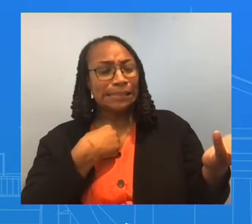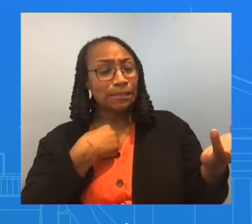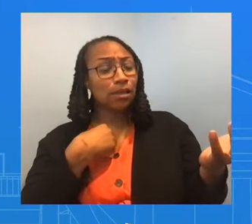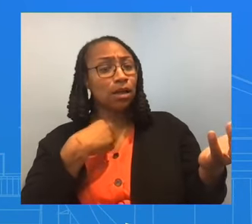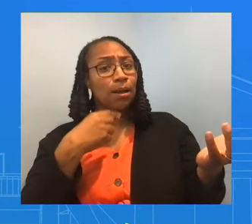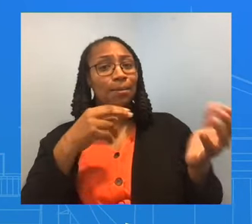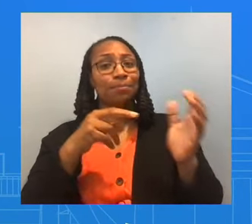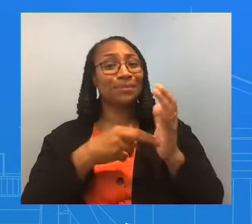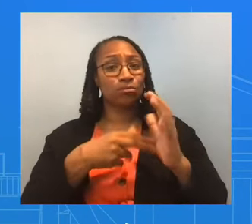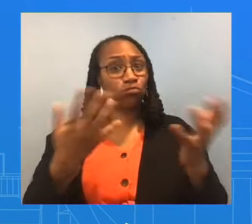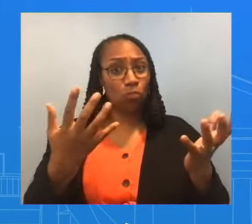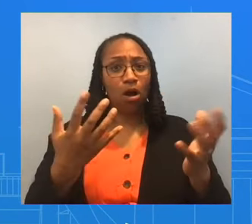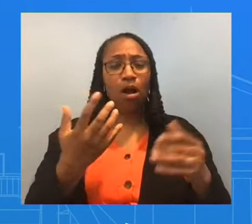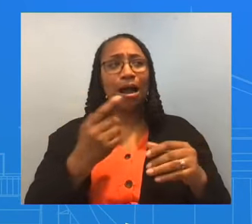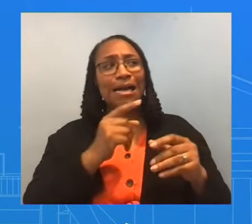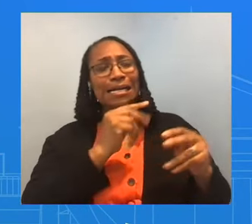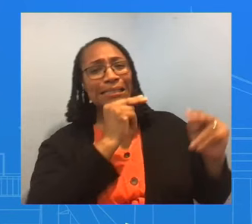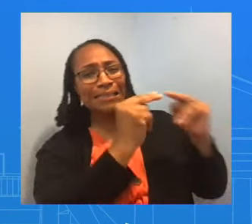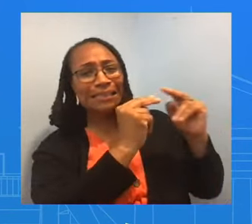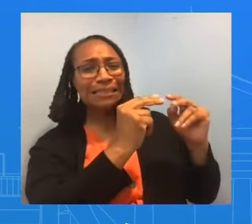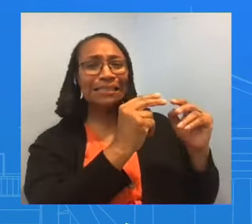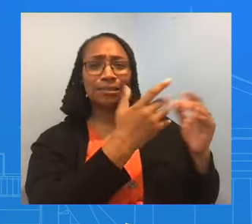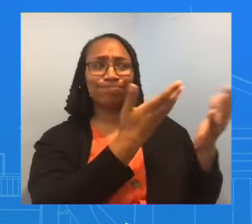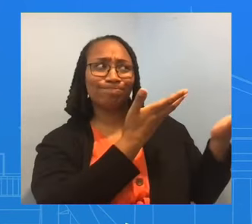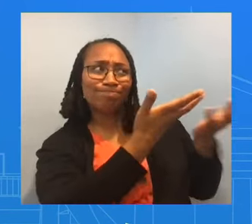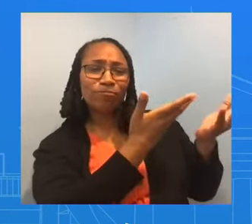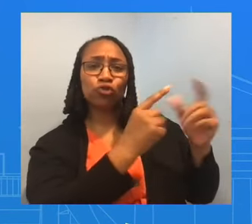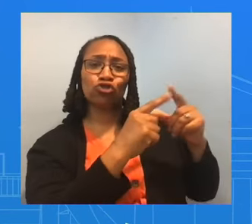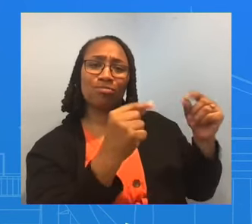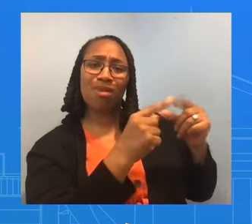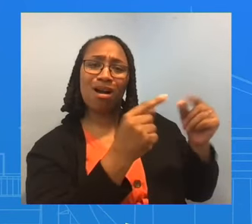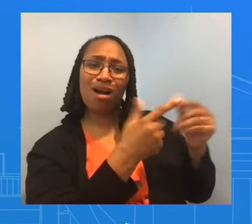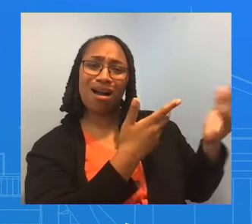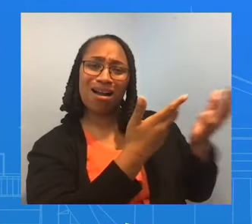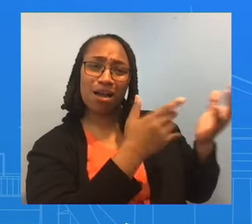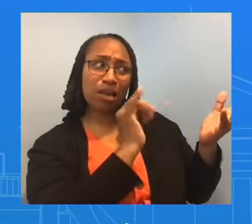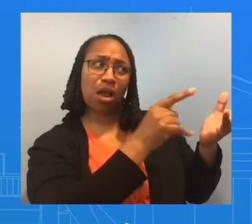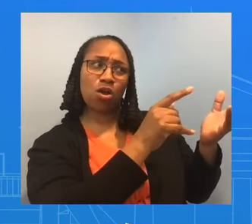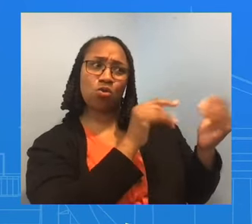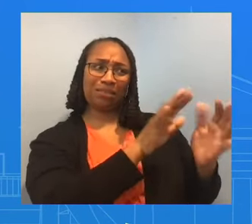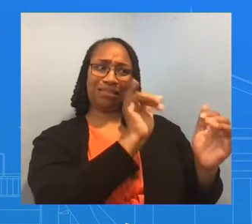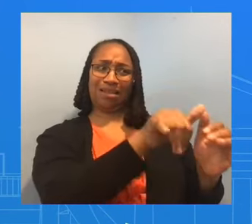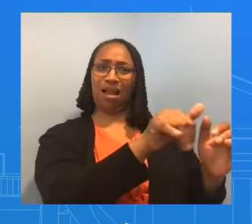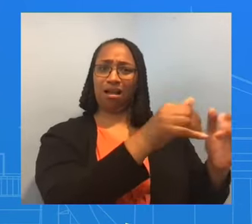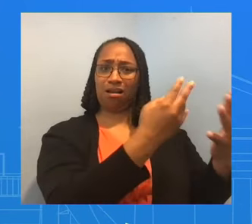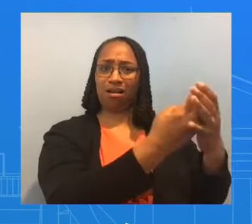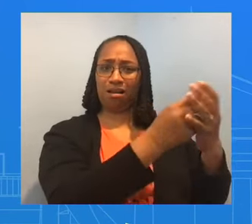to try to address this in the most appropriate and legally